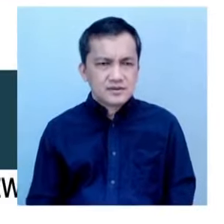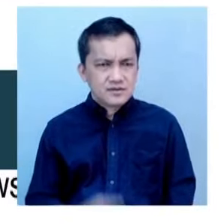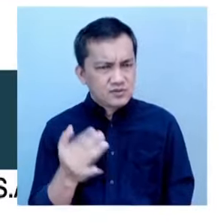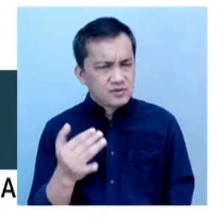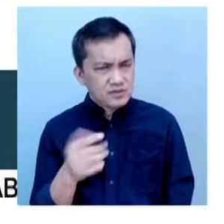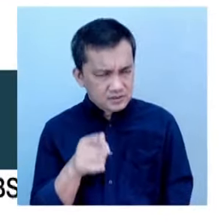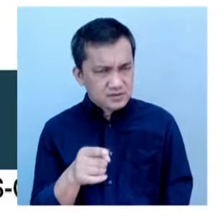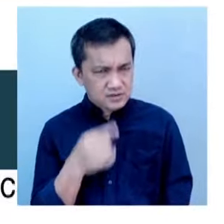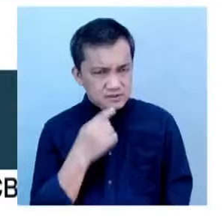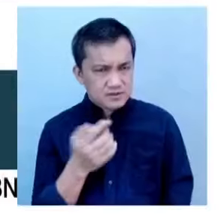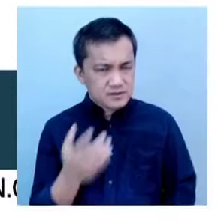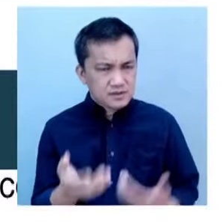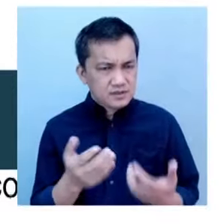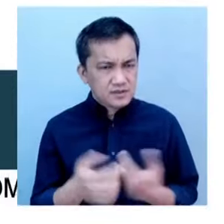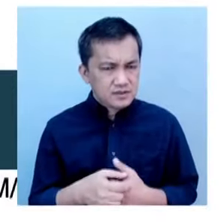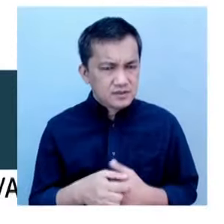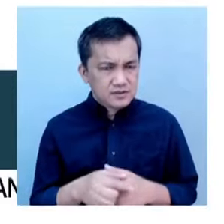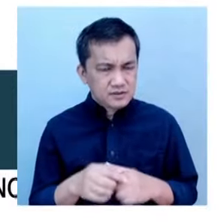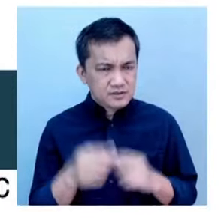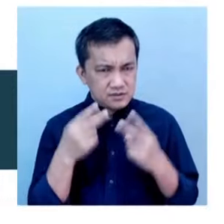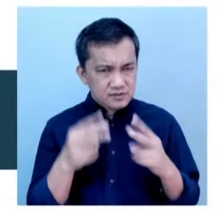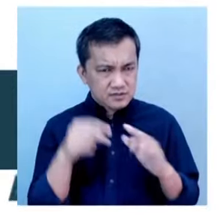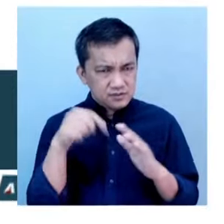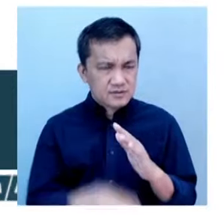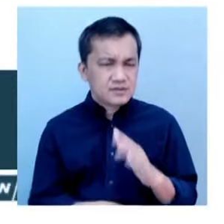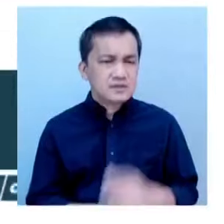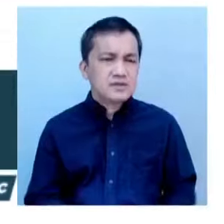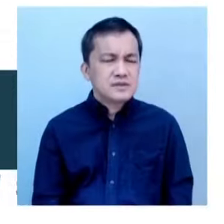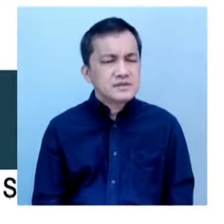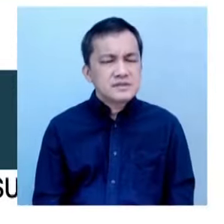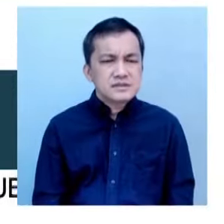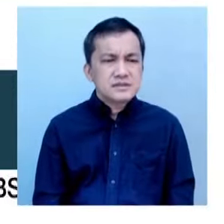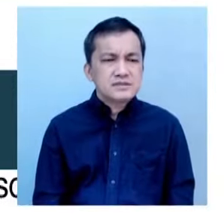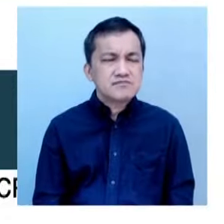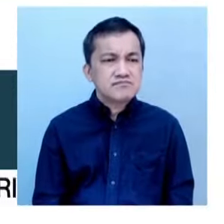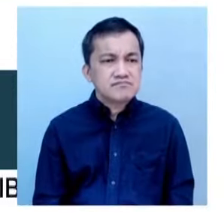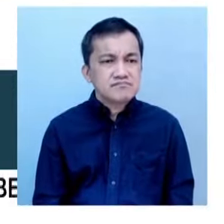Now, maybe we should look deeper into this. Because,